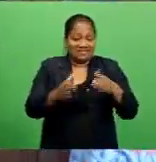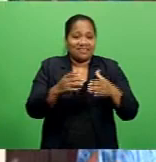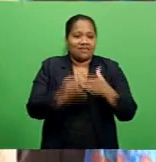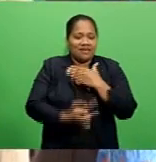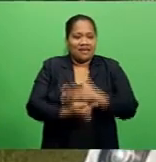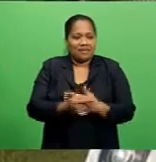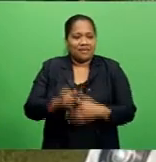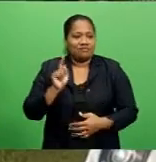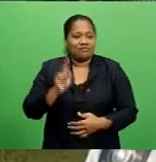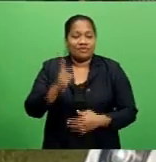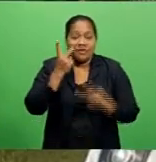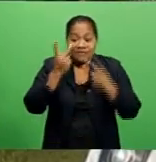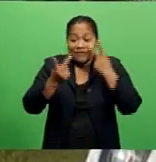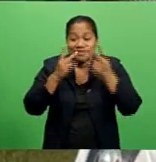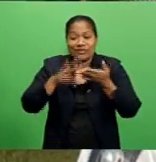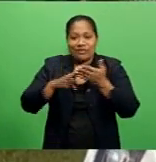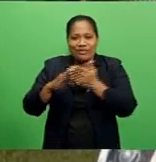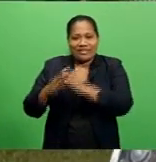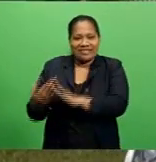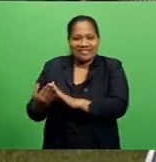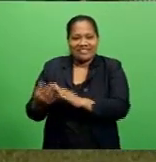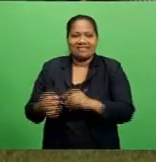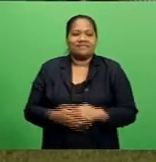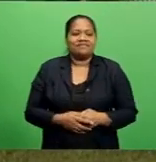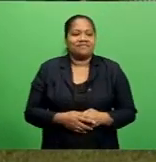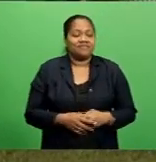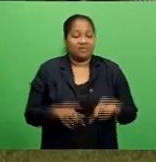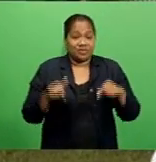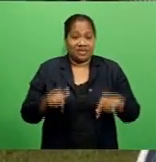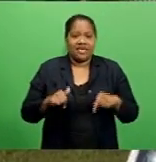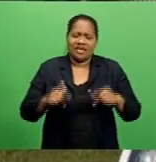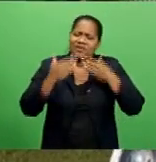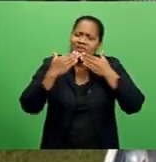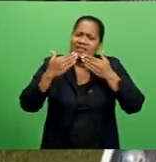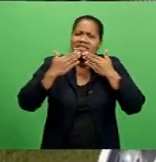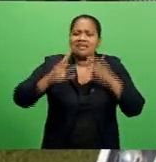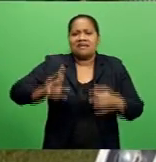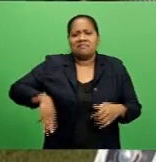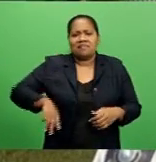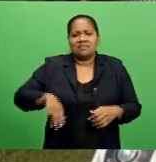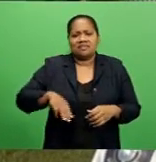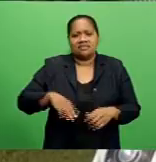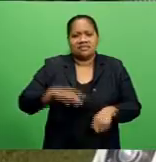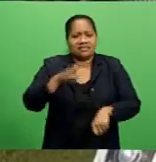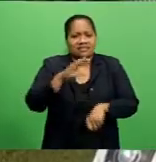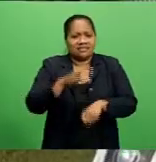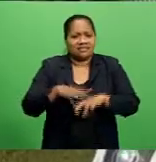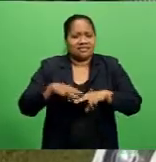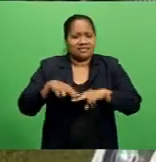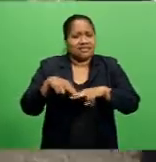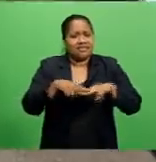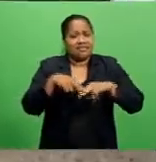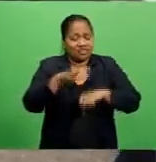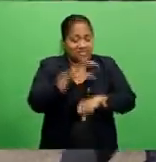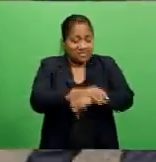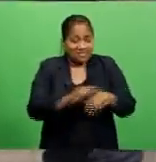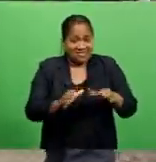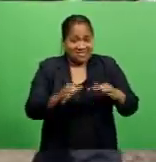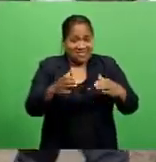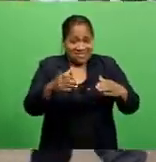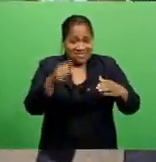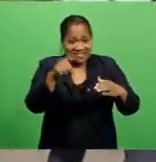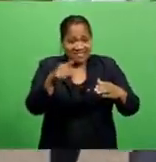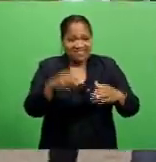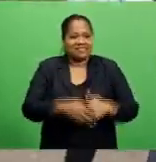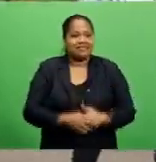affected communities. Here to also to thank members of the Fiji Police Force who are here doing